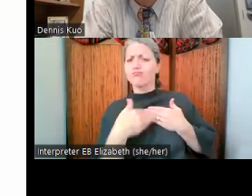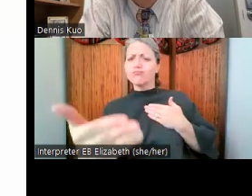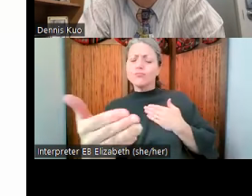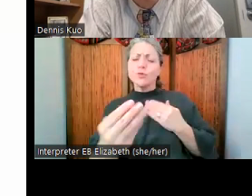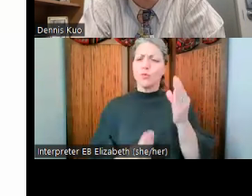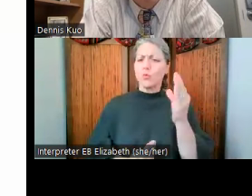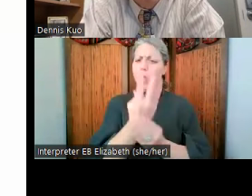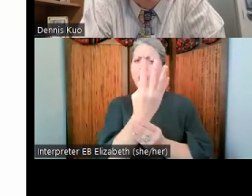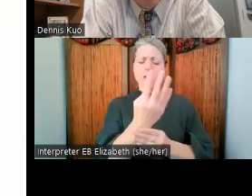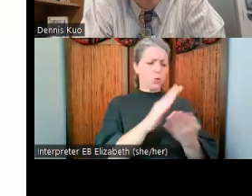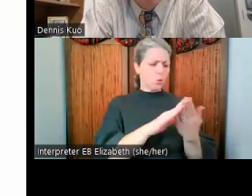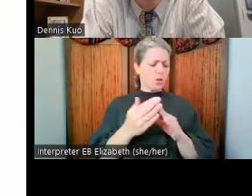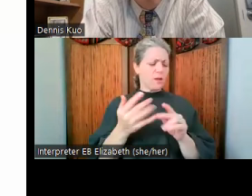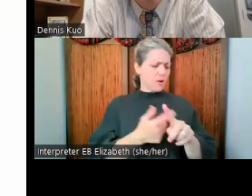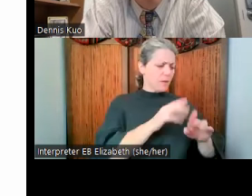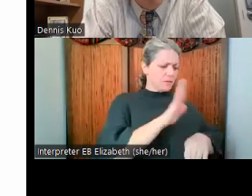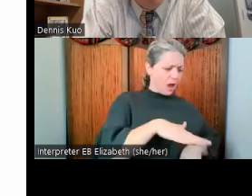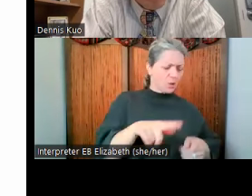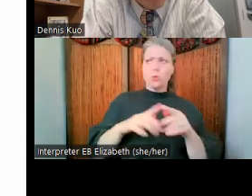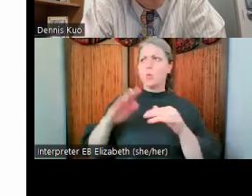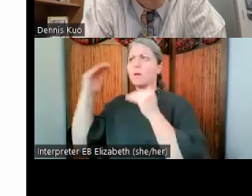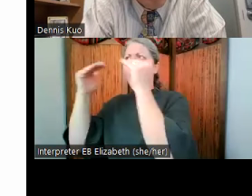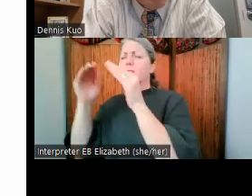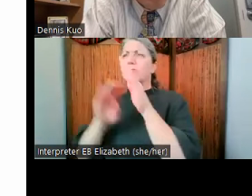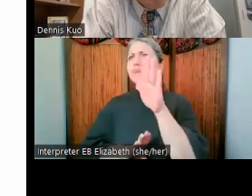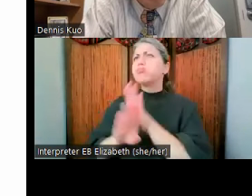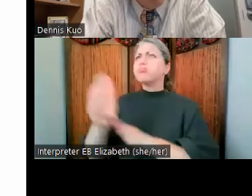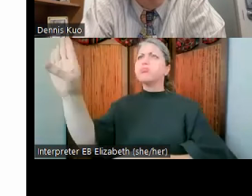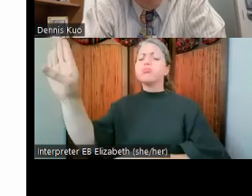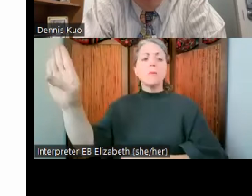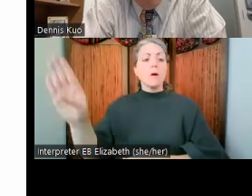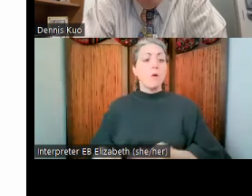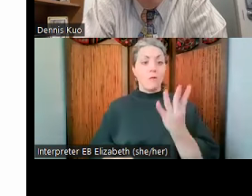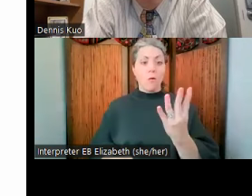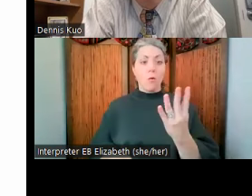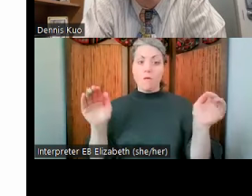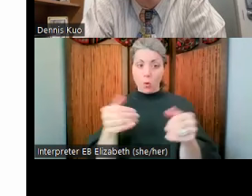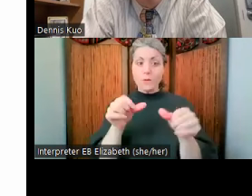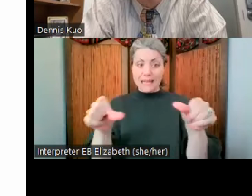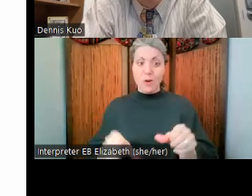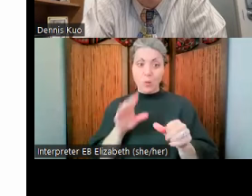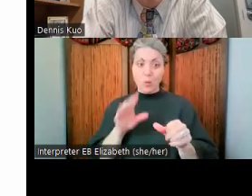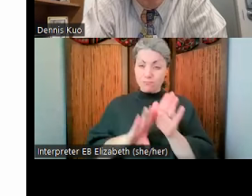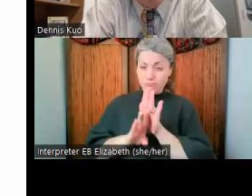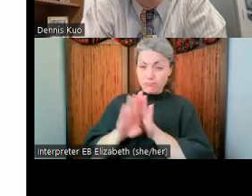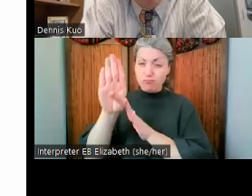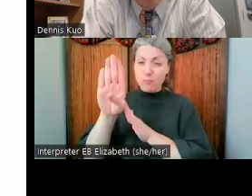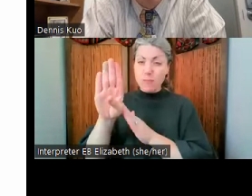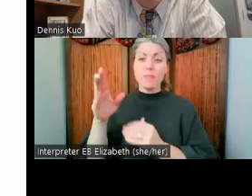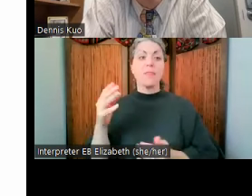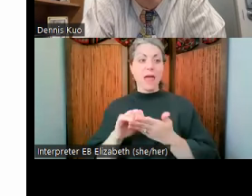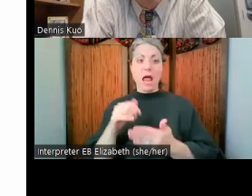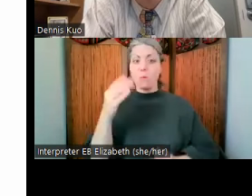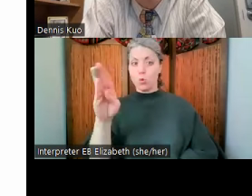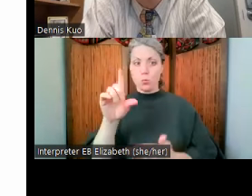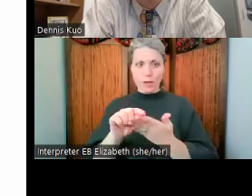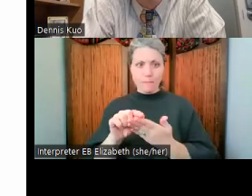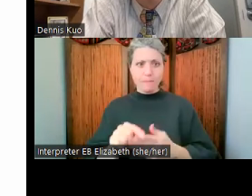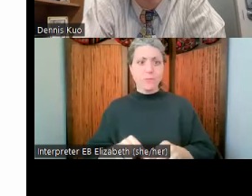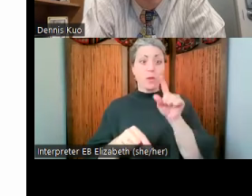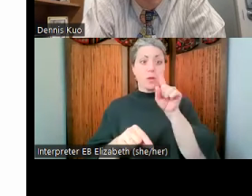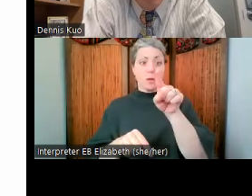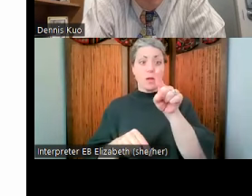childhood through adulthood. There are 4 focus areas that will be driving the blueprint. On the top, you'll see quality of life